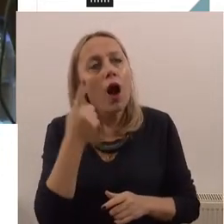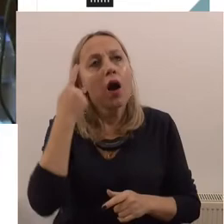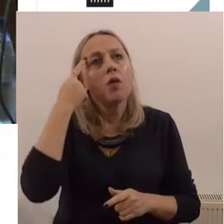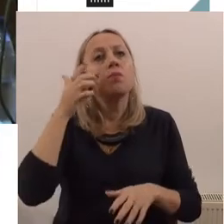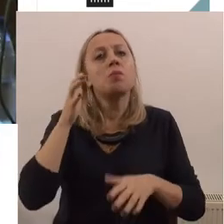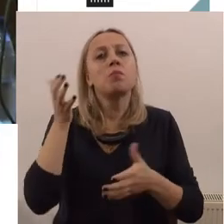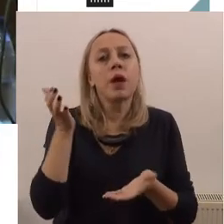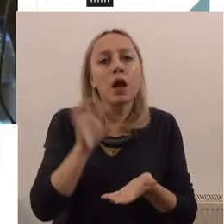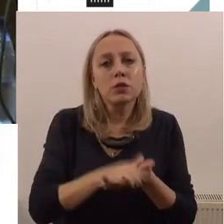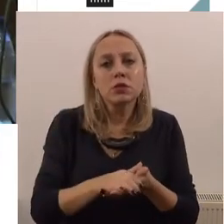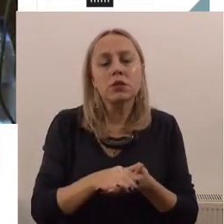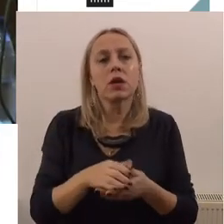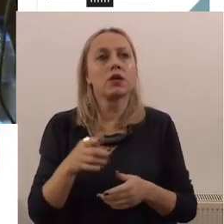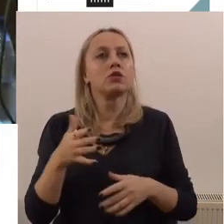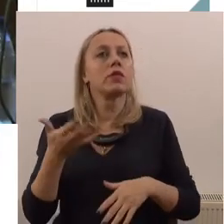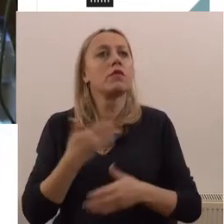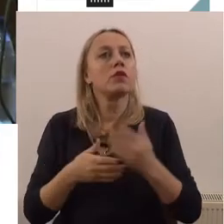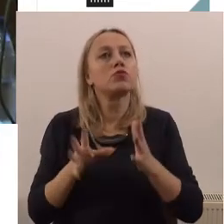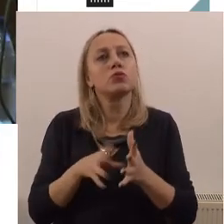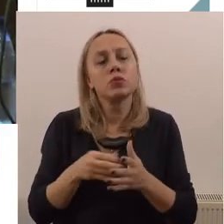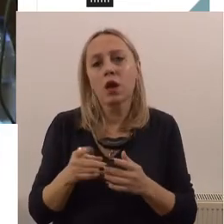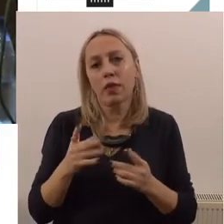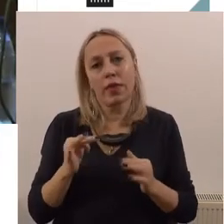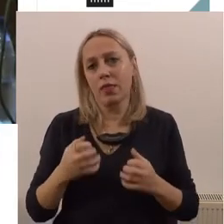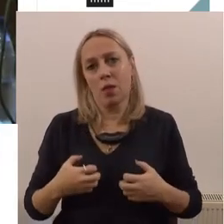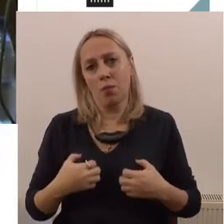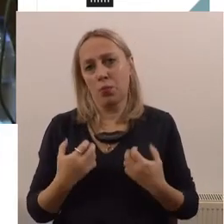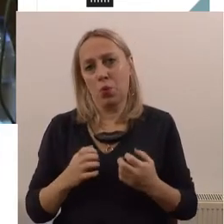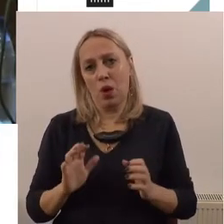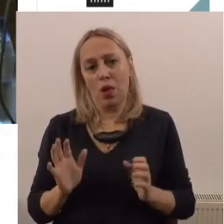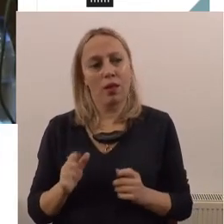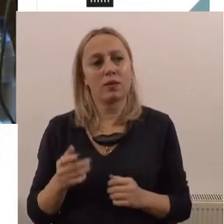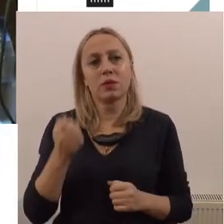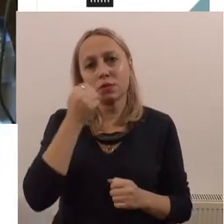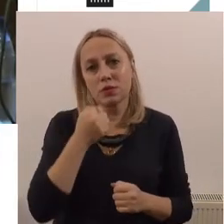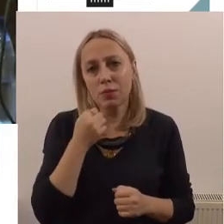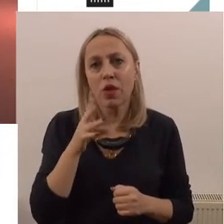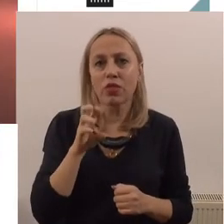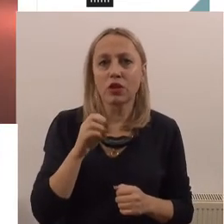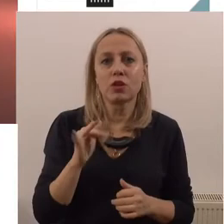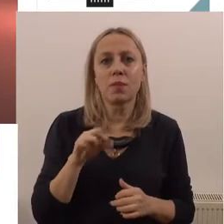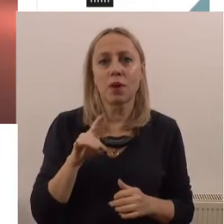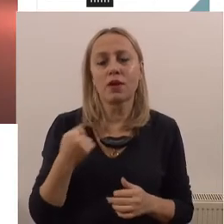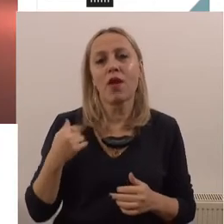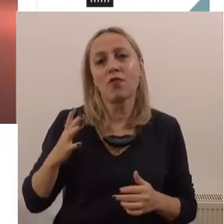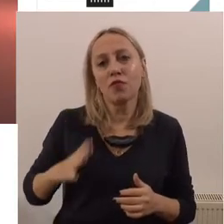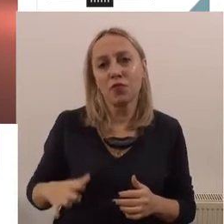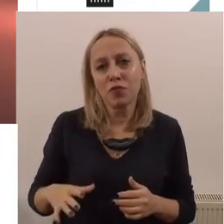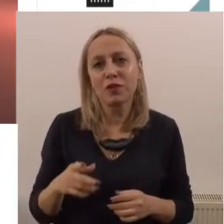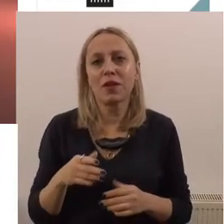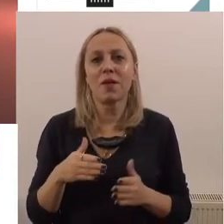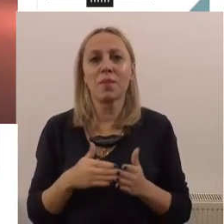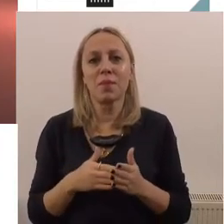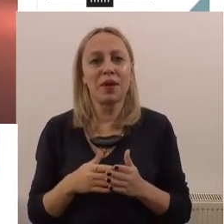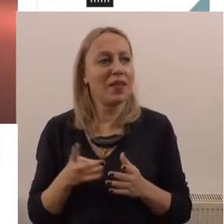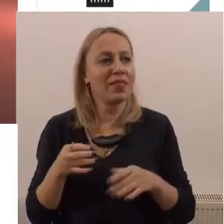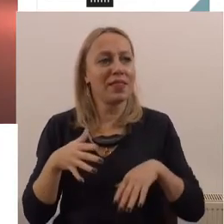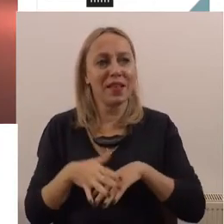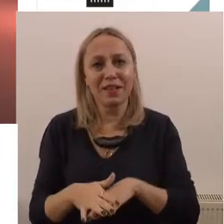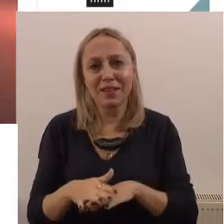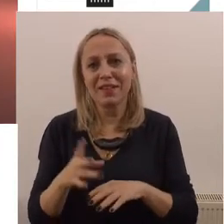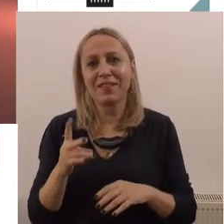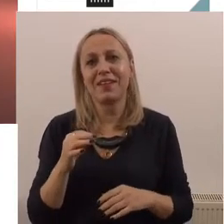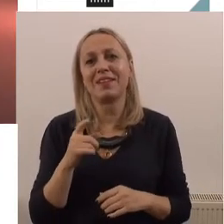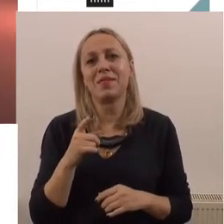that school children from primary school could learn more about disabilities. Thank you, Natalia and Maria.